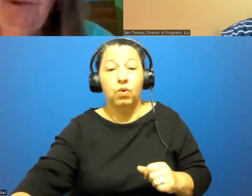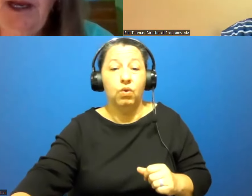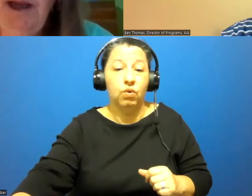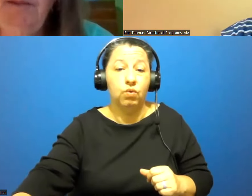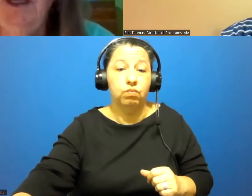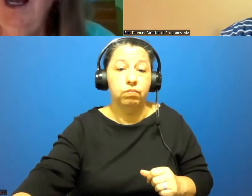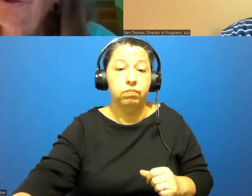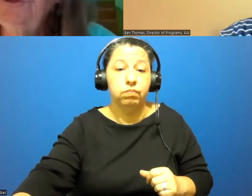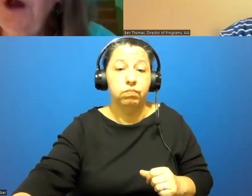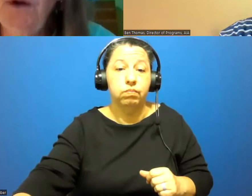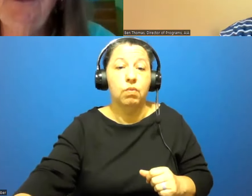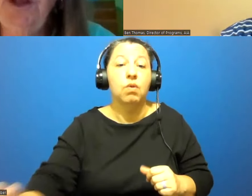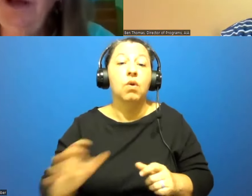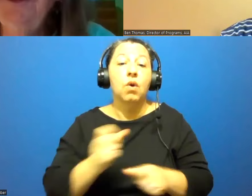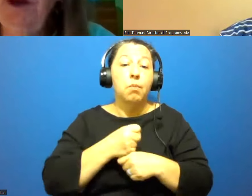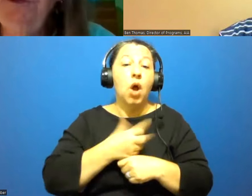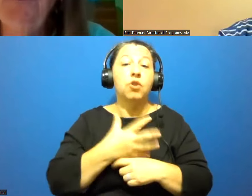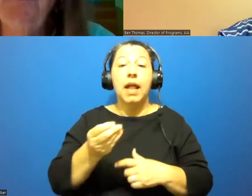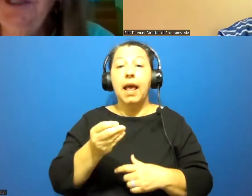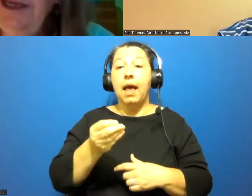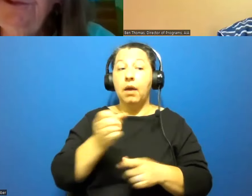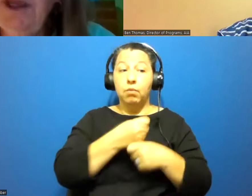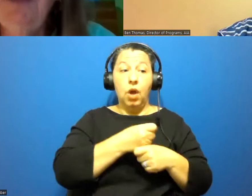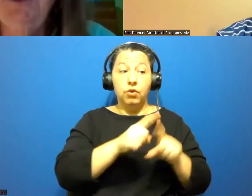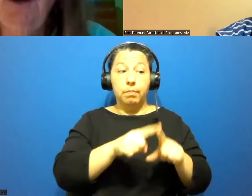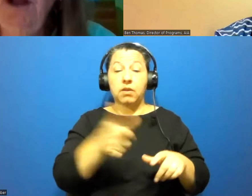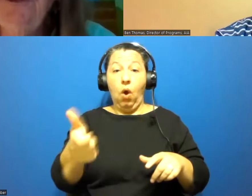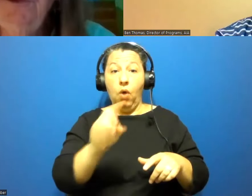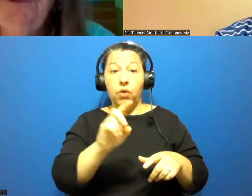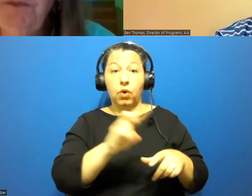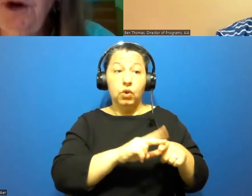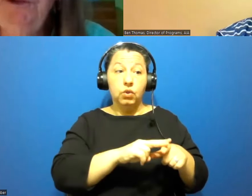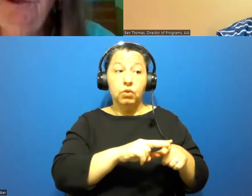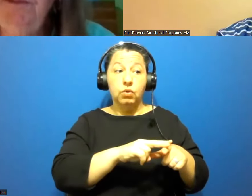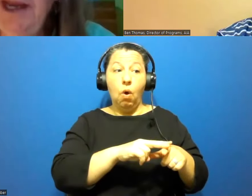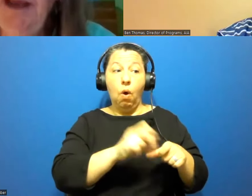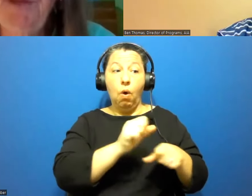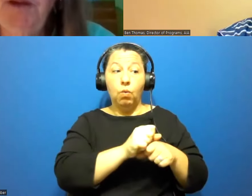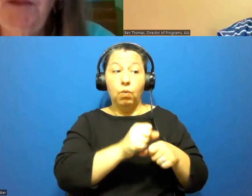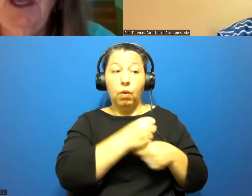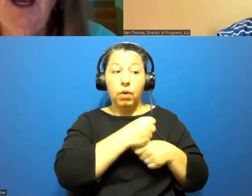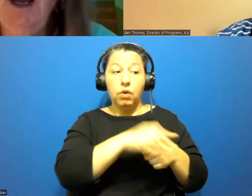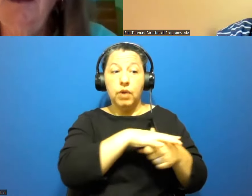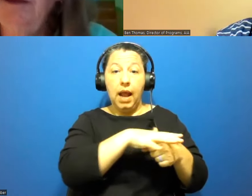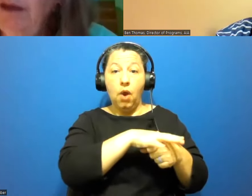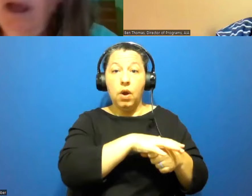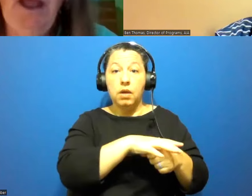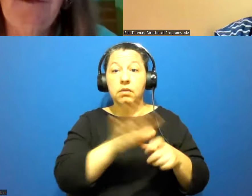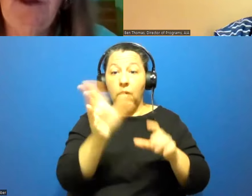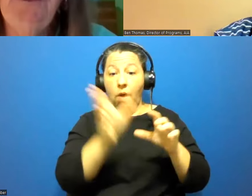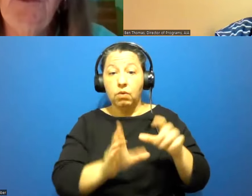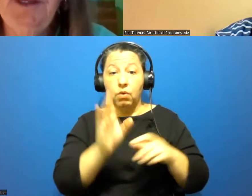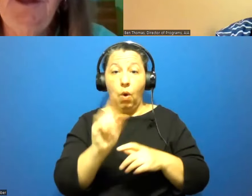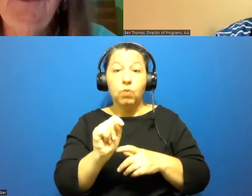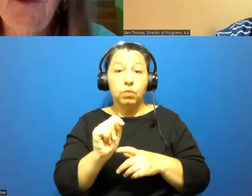at other saltworks along the coast of Belize that are also submerged, many of them all along